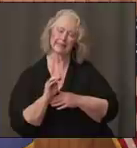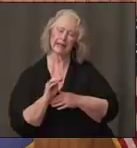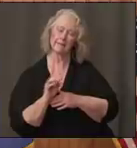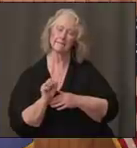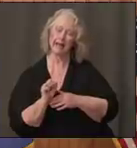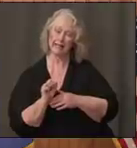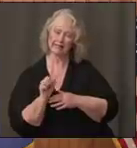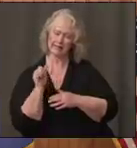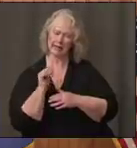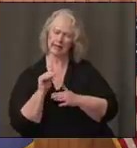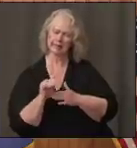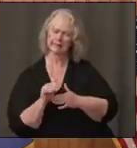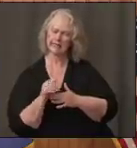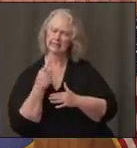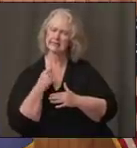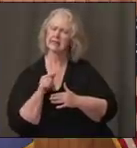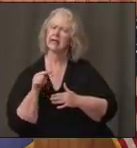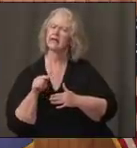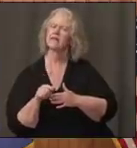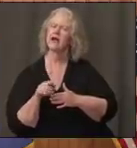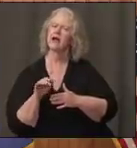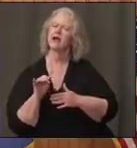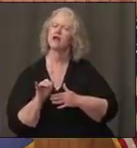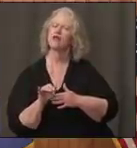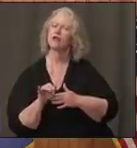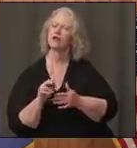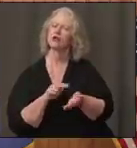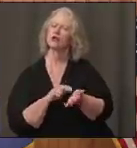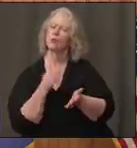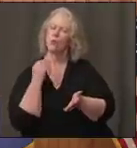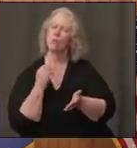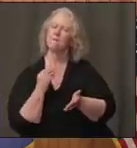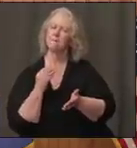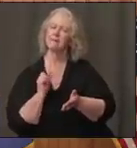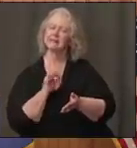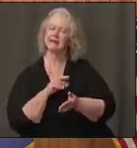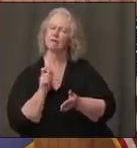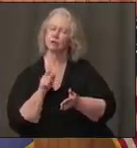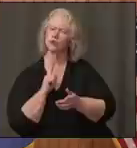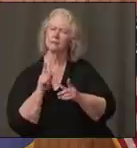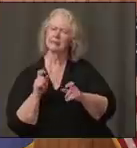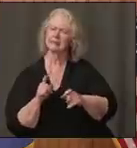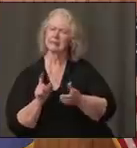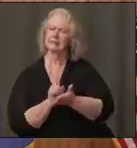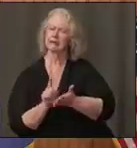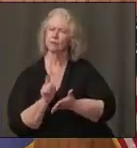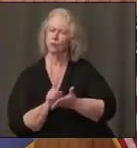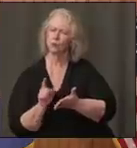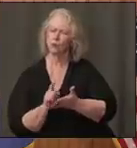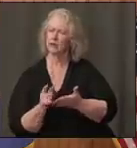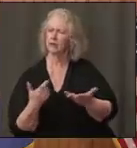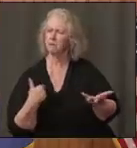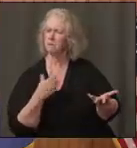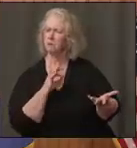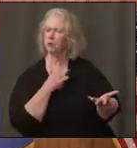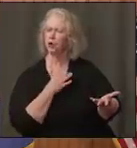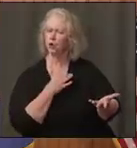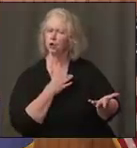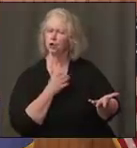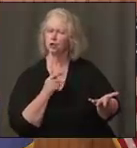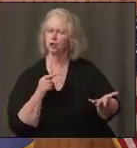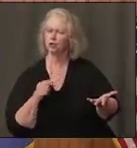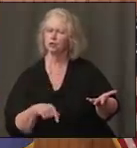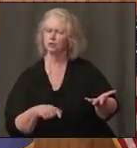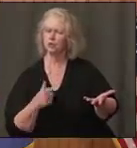guidance last night saying that nursing home staff should get tested on a weekly basis, and I'm wondering what Connecticut is doing or what guidance